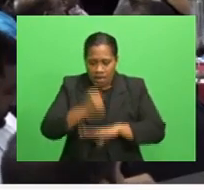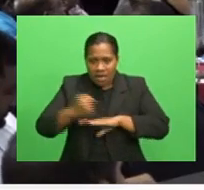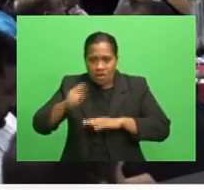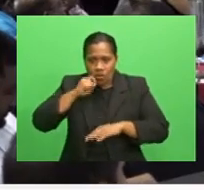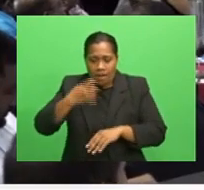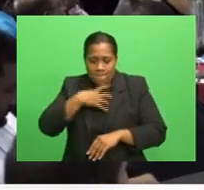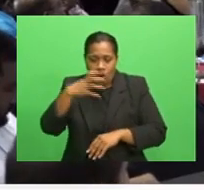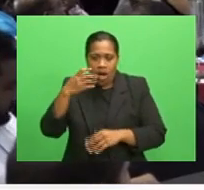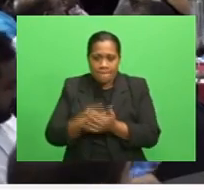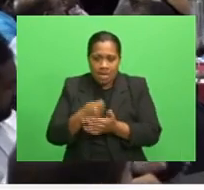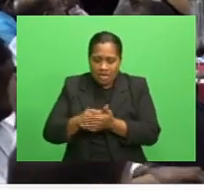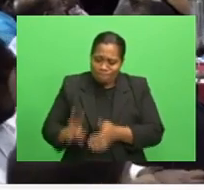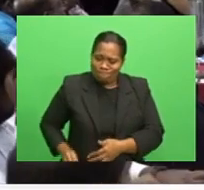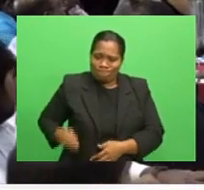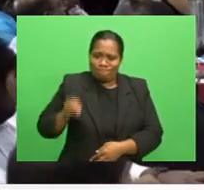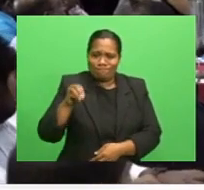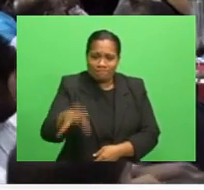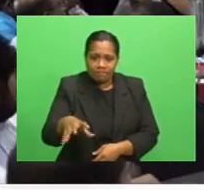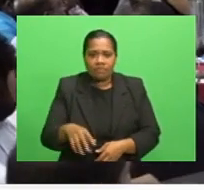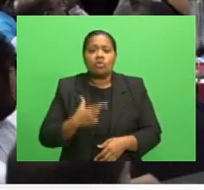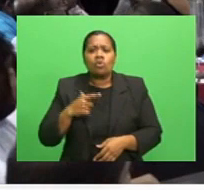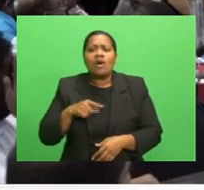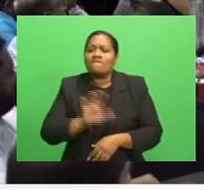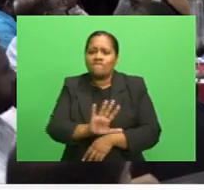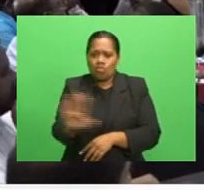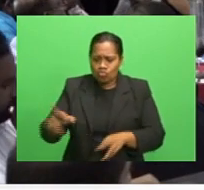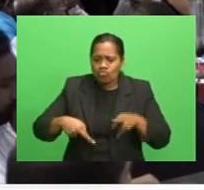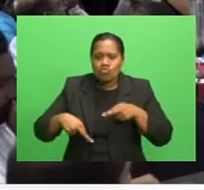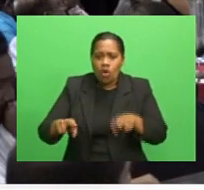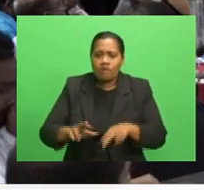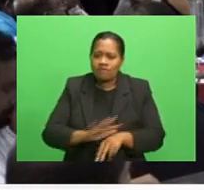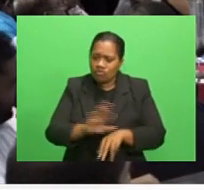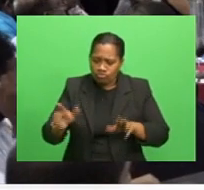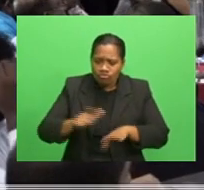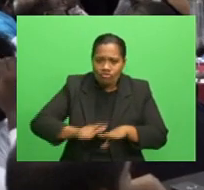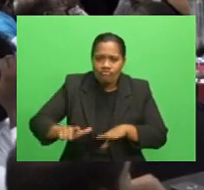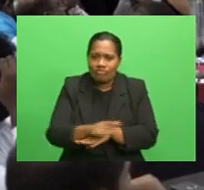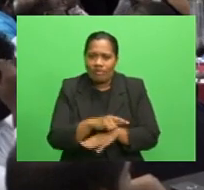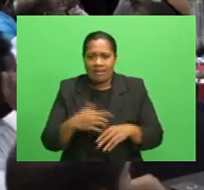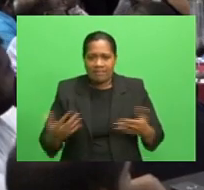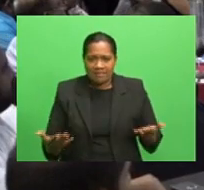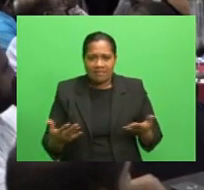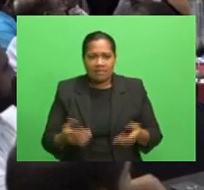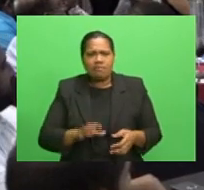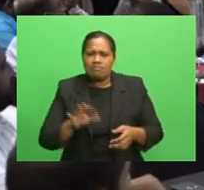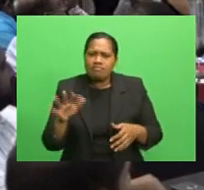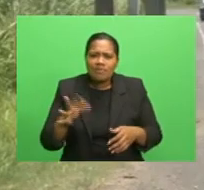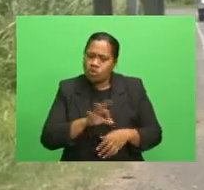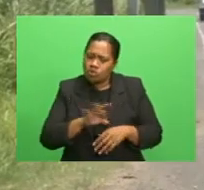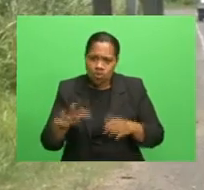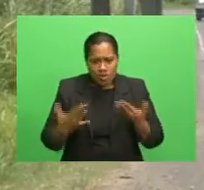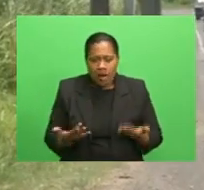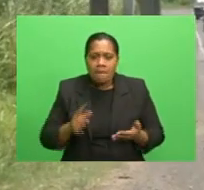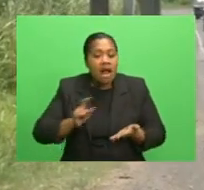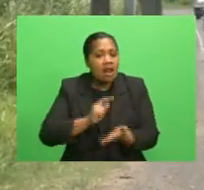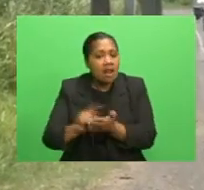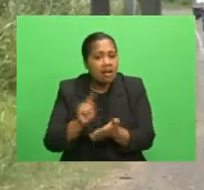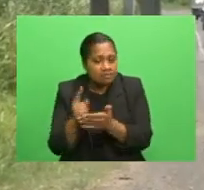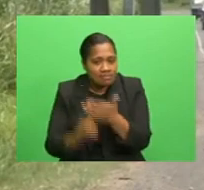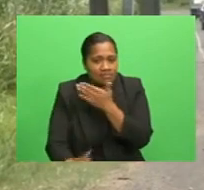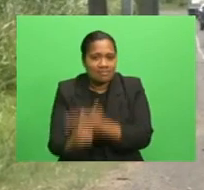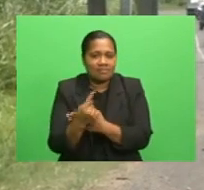eat into your roads now, into your land now, you know, or later on I should say, to build those service roads. Fiji Roads Authority